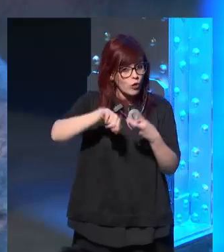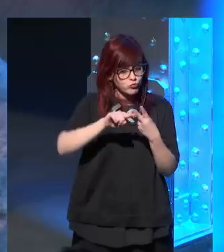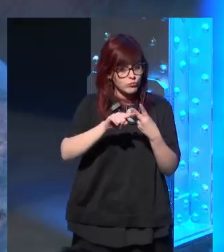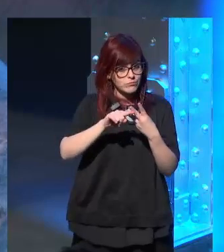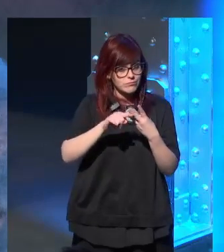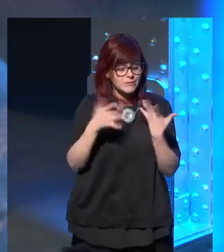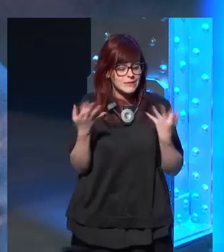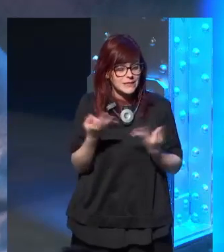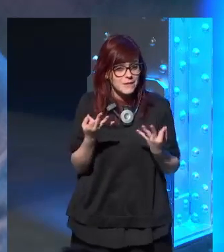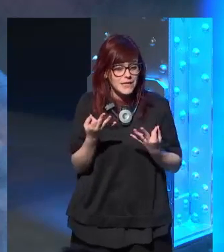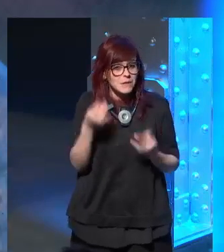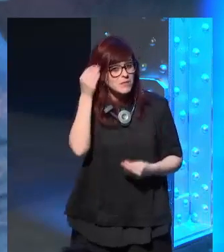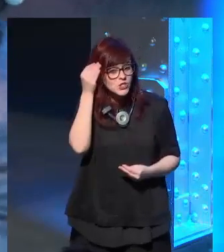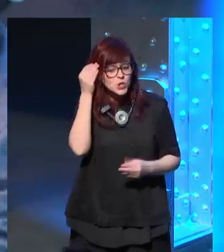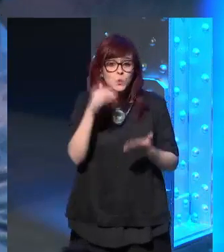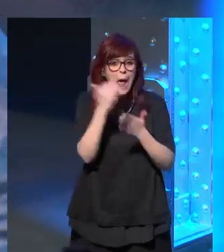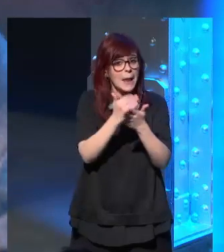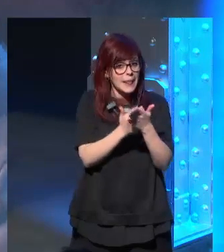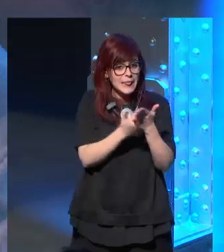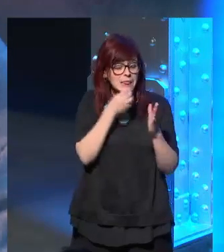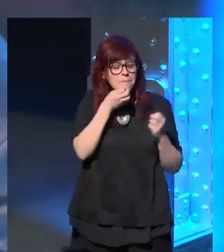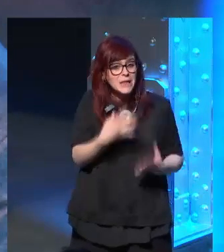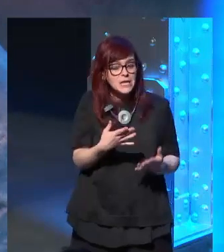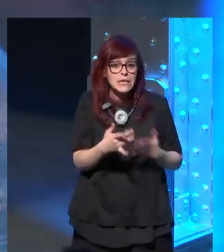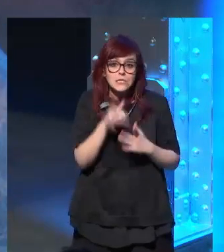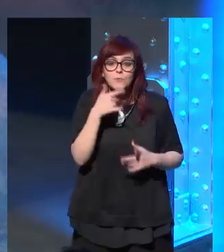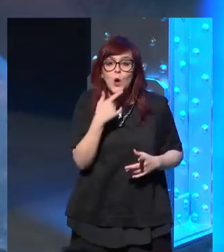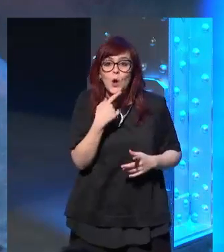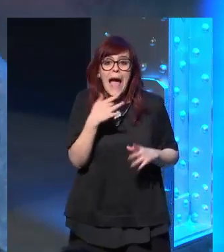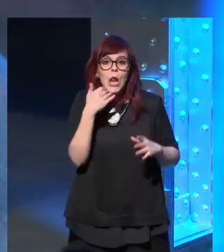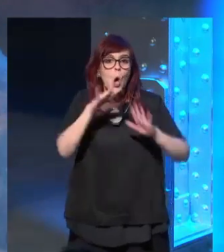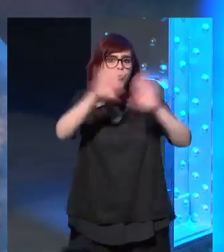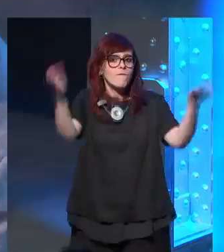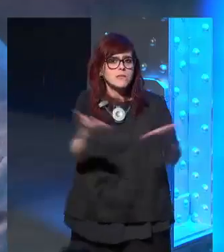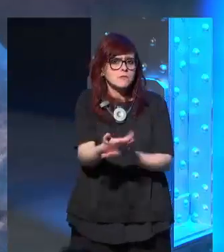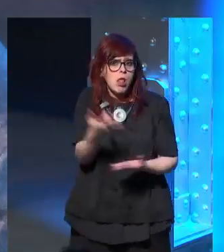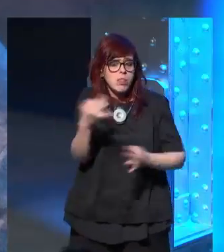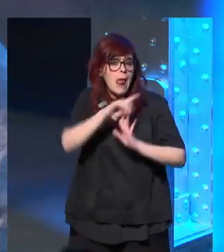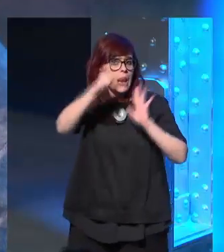think, recipe. And of course, it's difficult to say something universal. This is what all people should do.